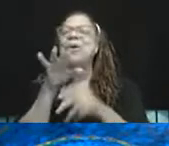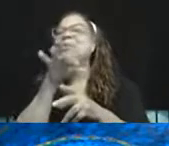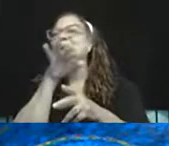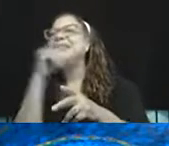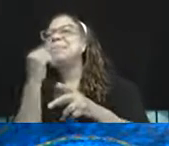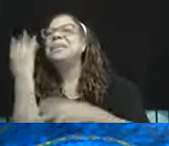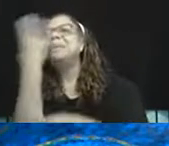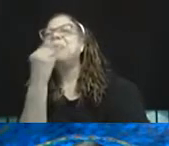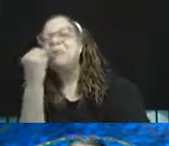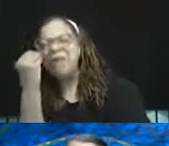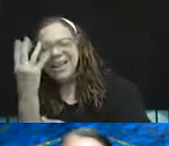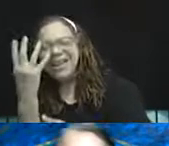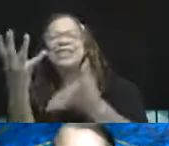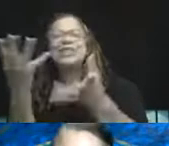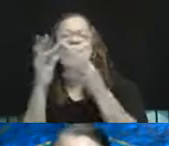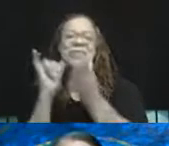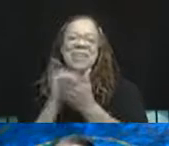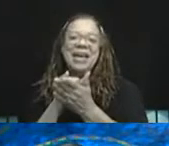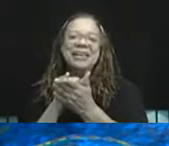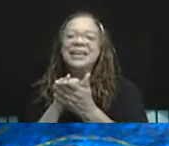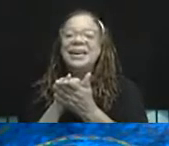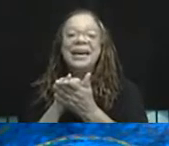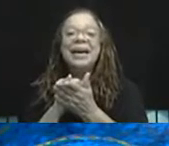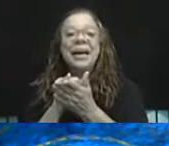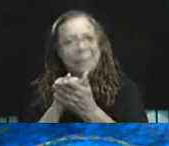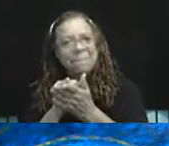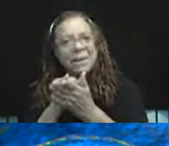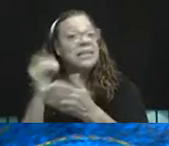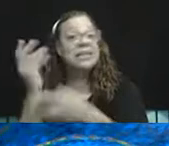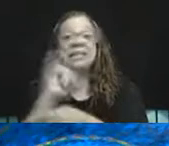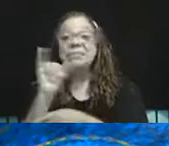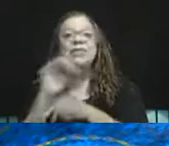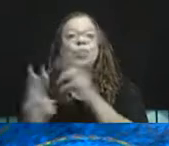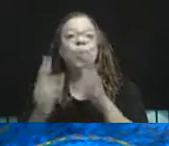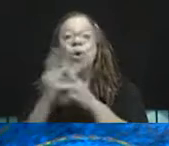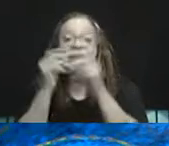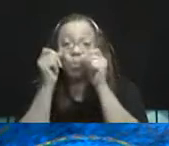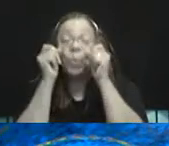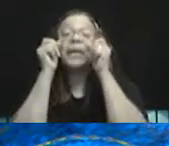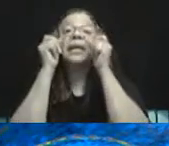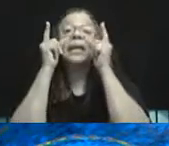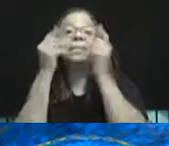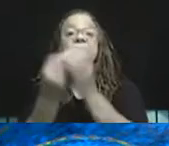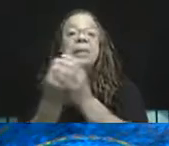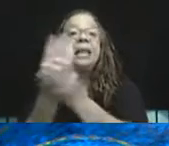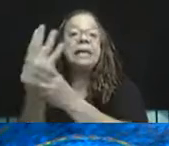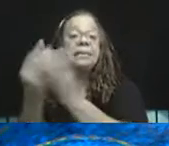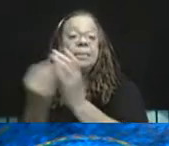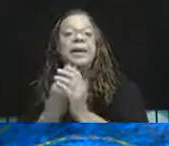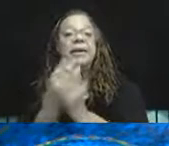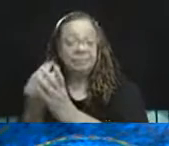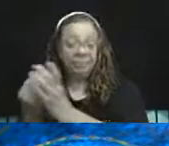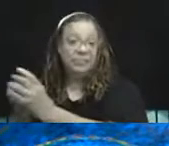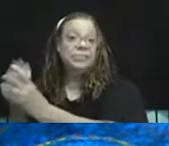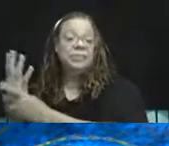pretty. Well, it looks like the world, you did that. It looks like the world is waking up with all this blossoming. Yeah, it was like